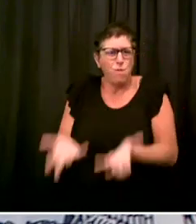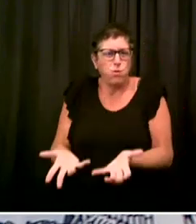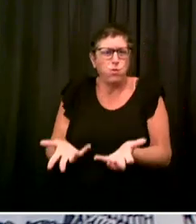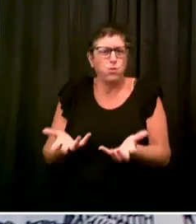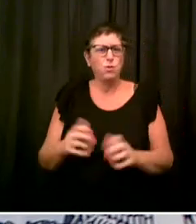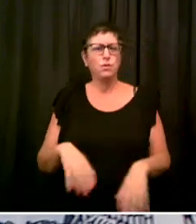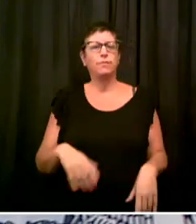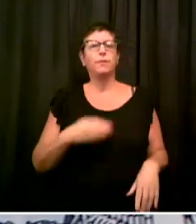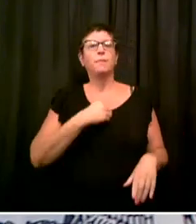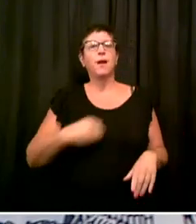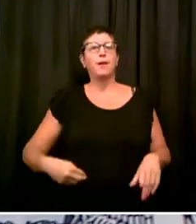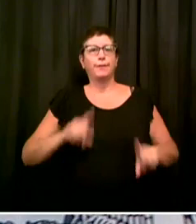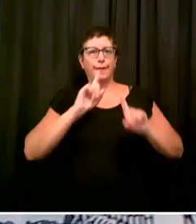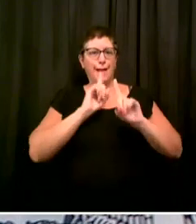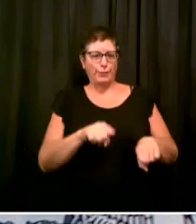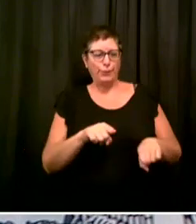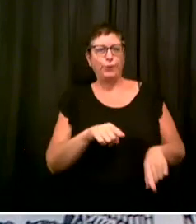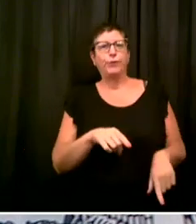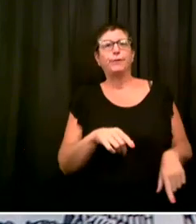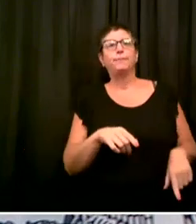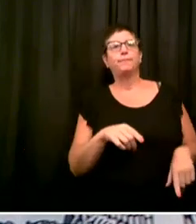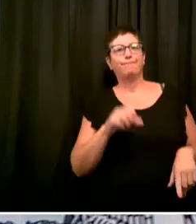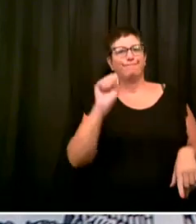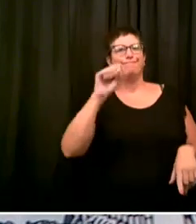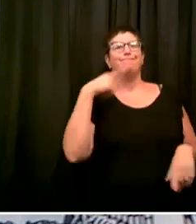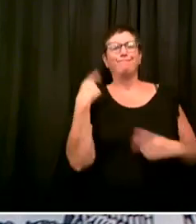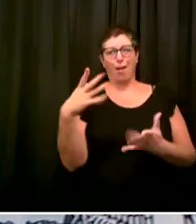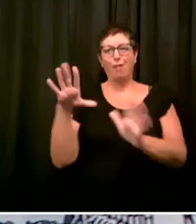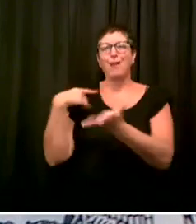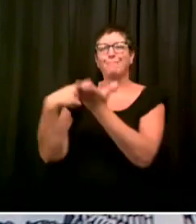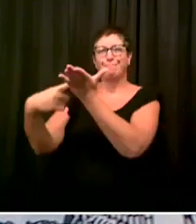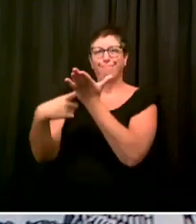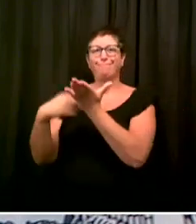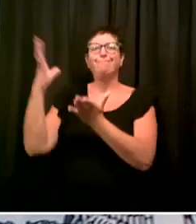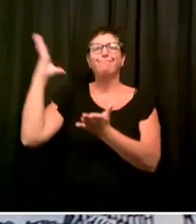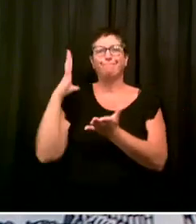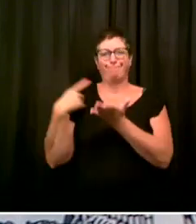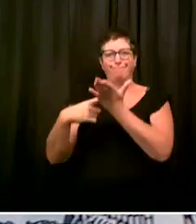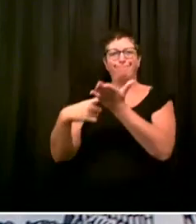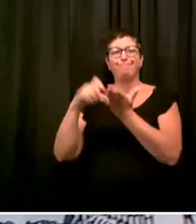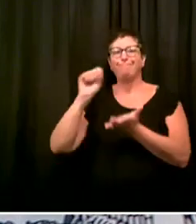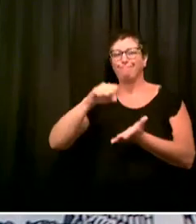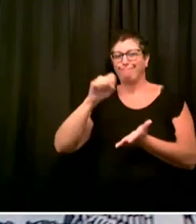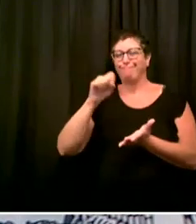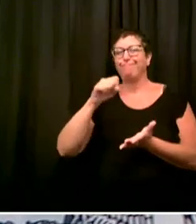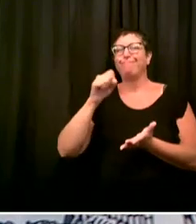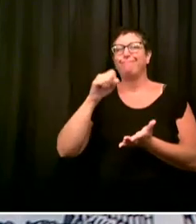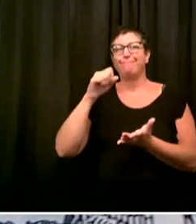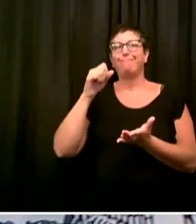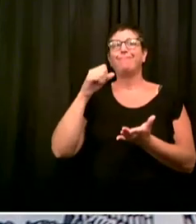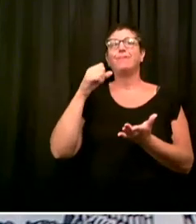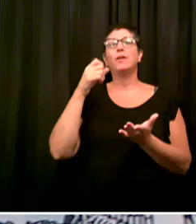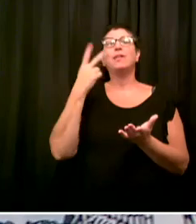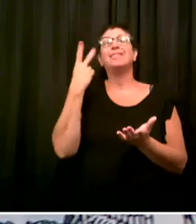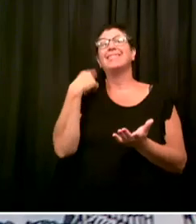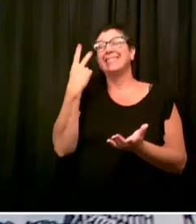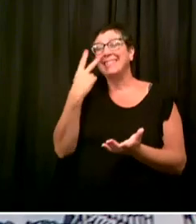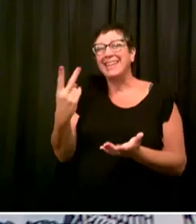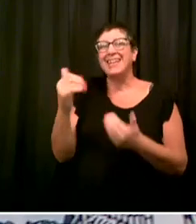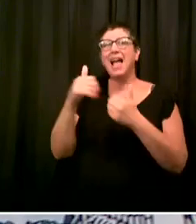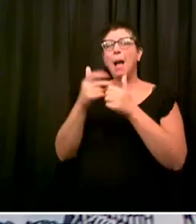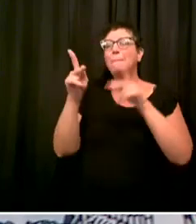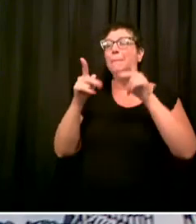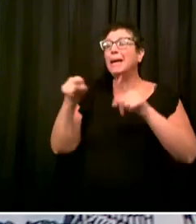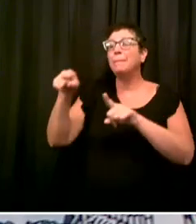say, once in a while, we still see something that's an encampment. That means people trying to set up basically, permanent lodging on the